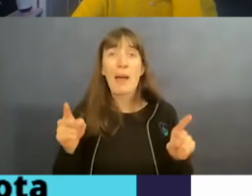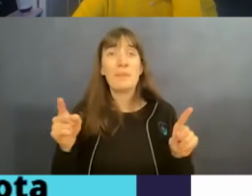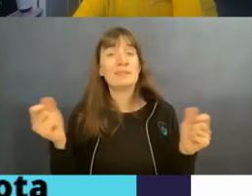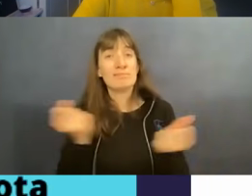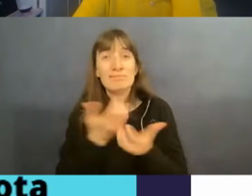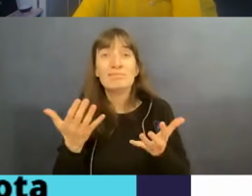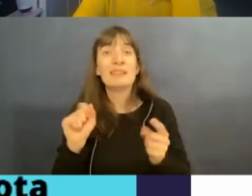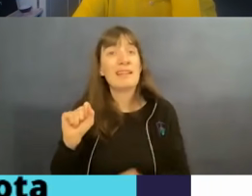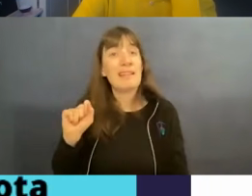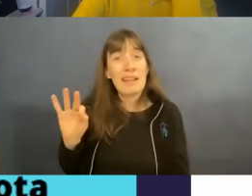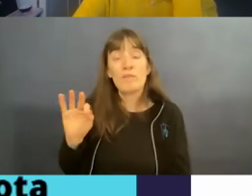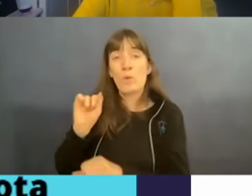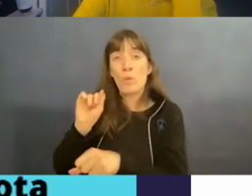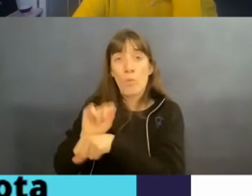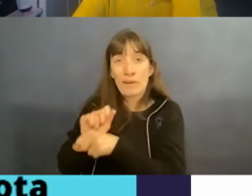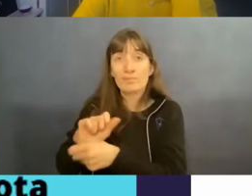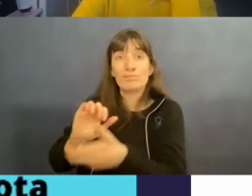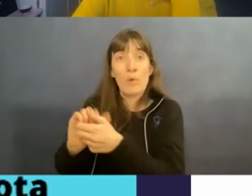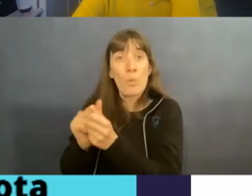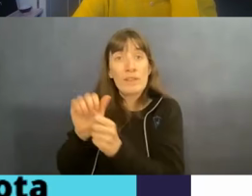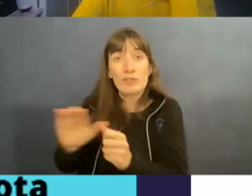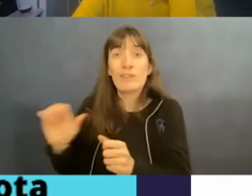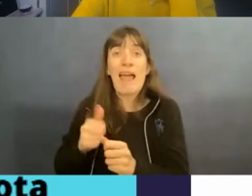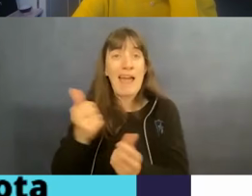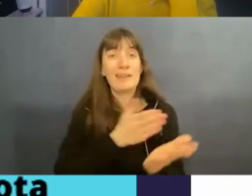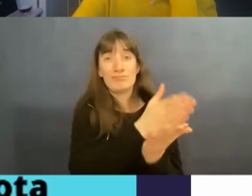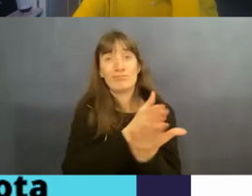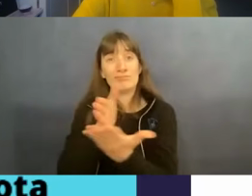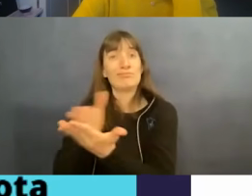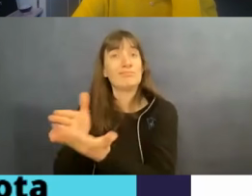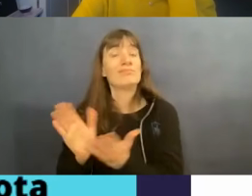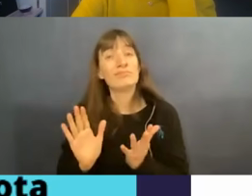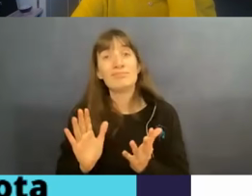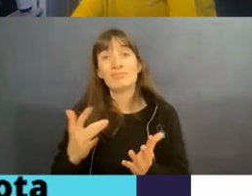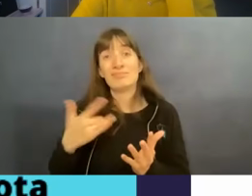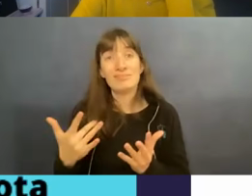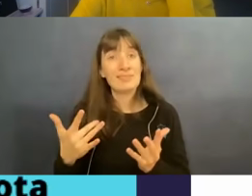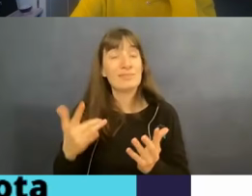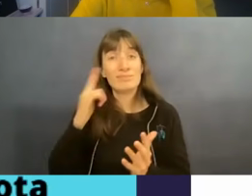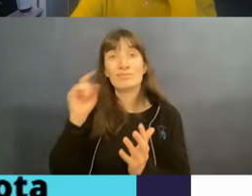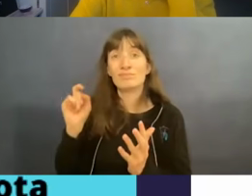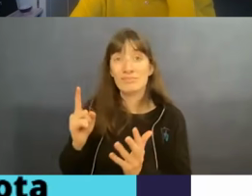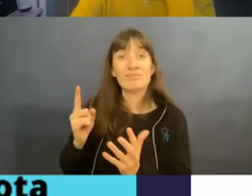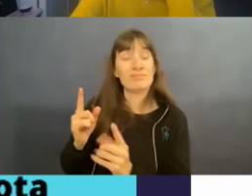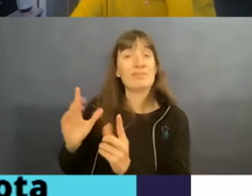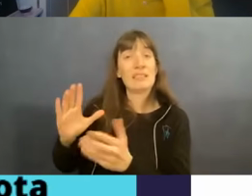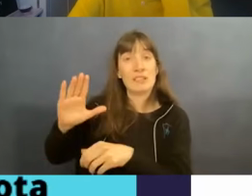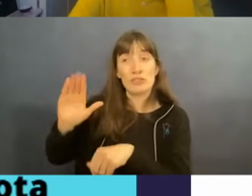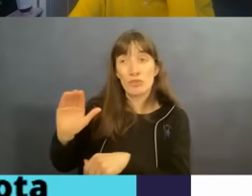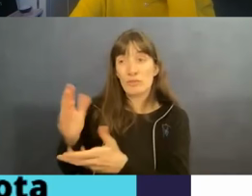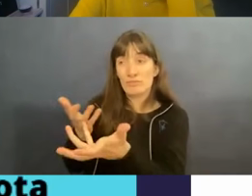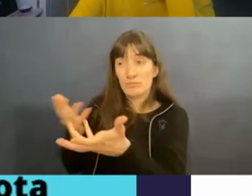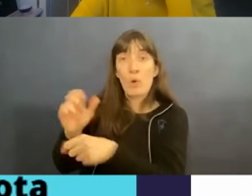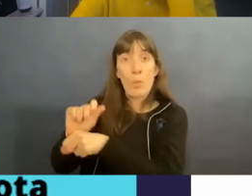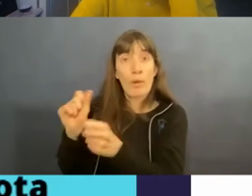you are working with children in any capacity, there is a very likely chance that you have worked with a child who has experienced or is